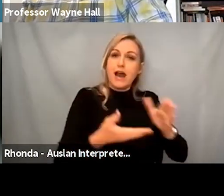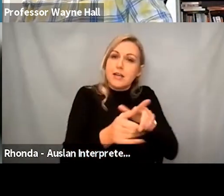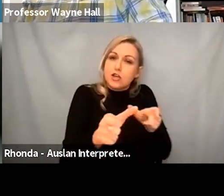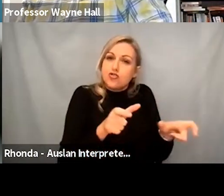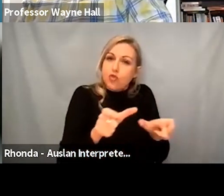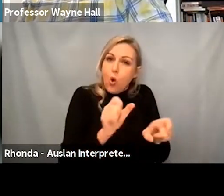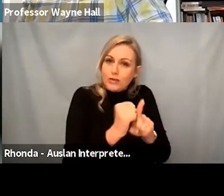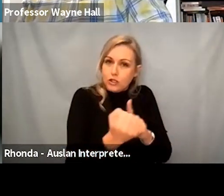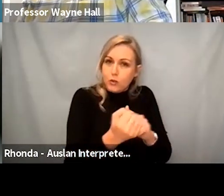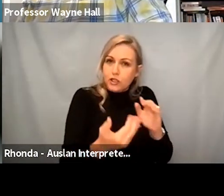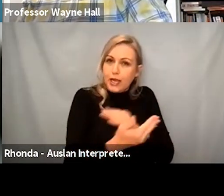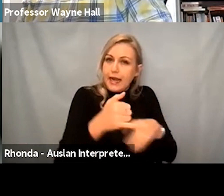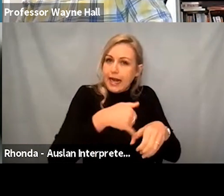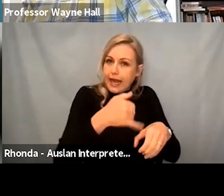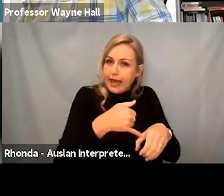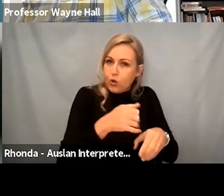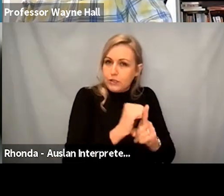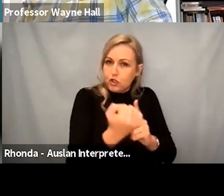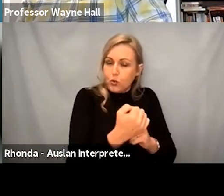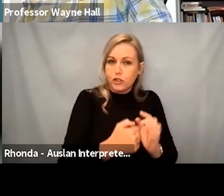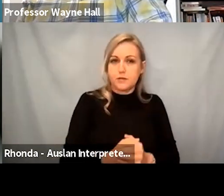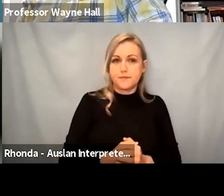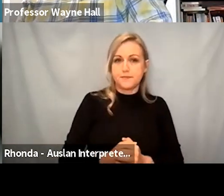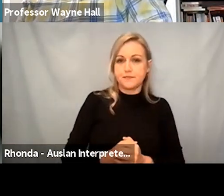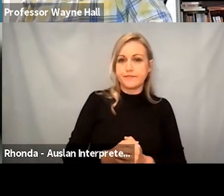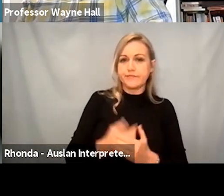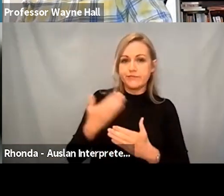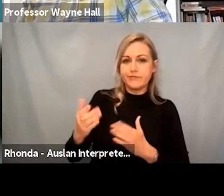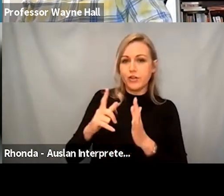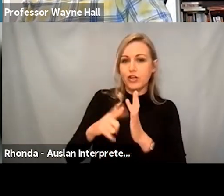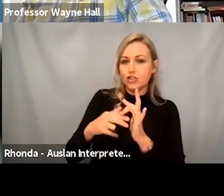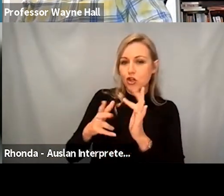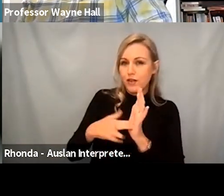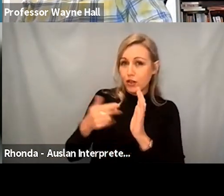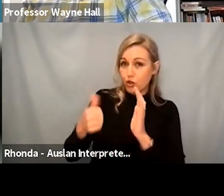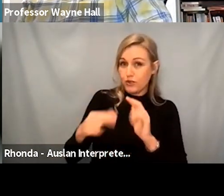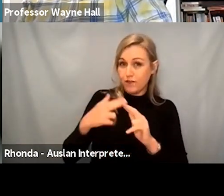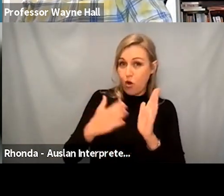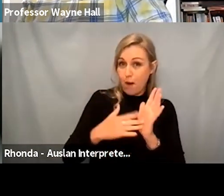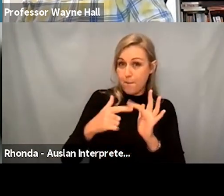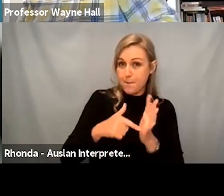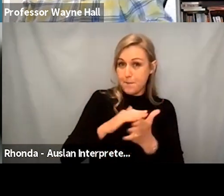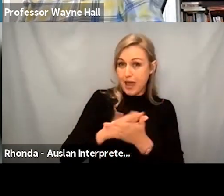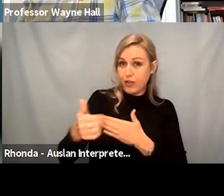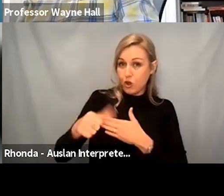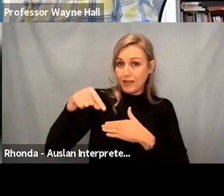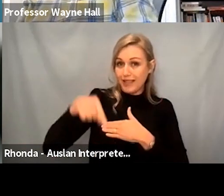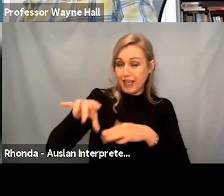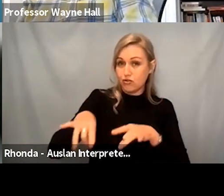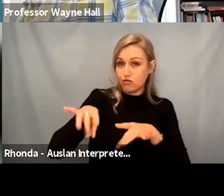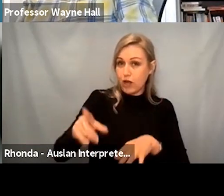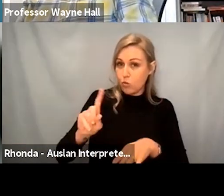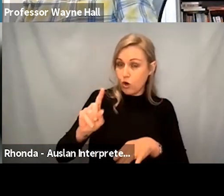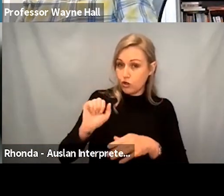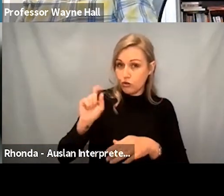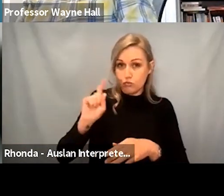Yeah. I mean, Jonathan, you've been evaluating this in the context of methamphetamine use in Australia. What practical challenges have you hit in trying to